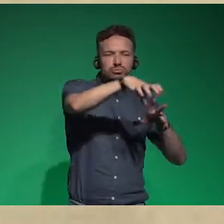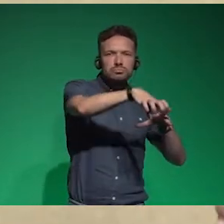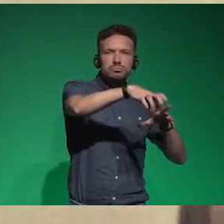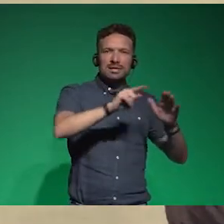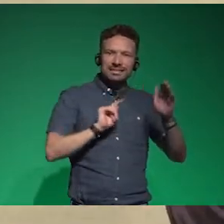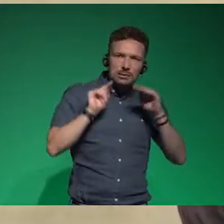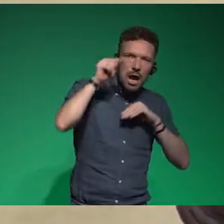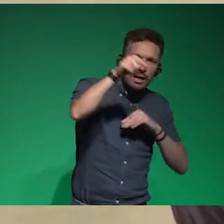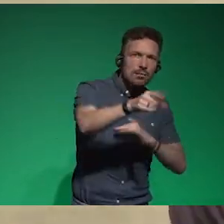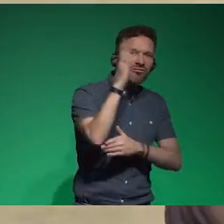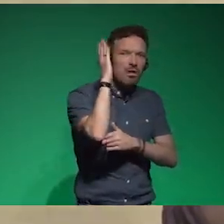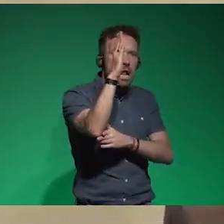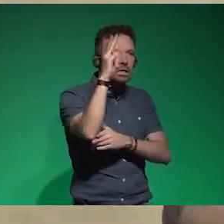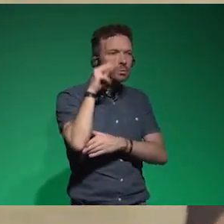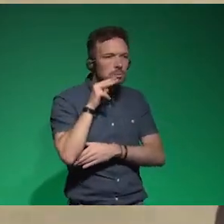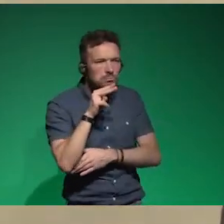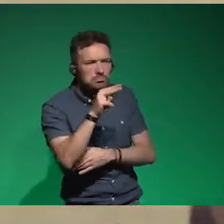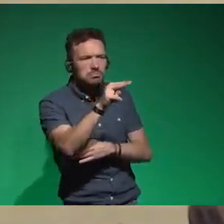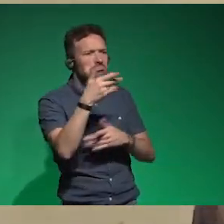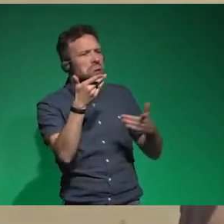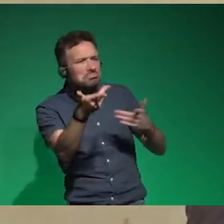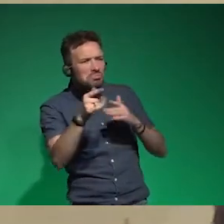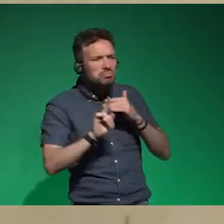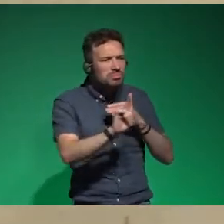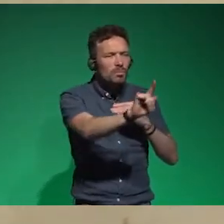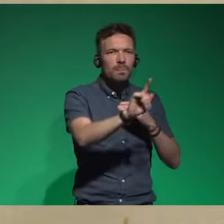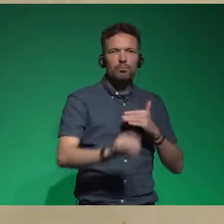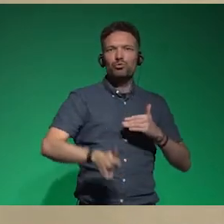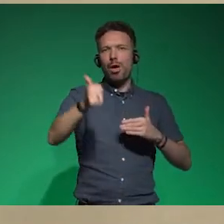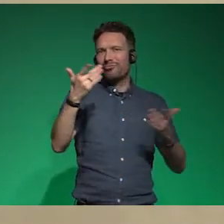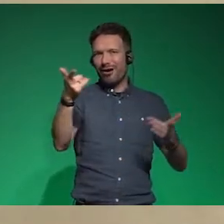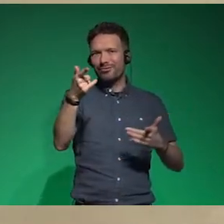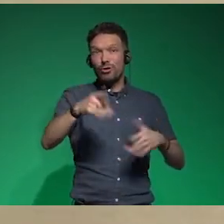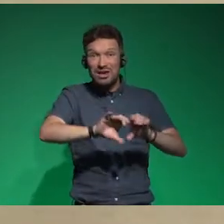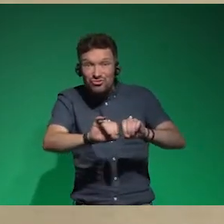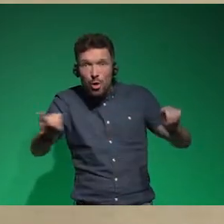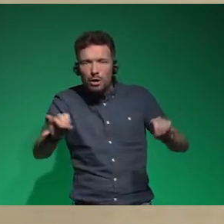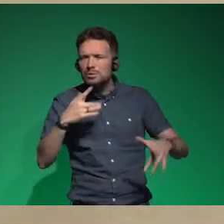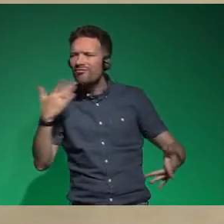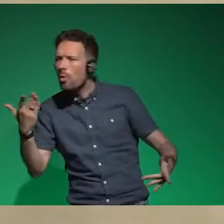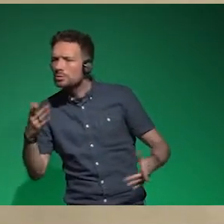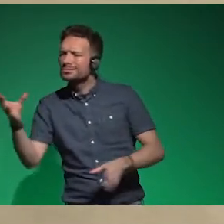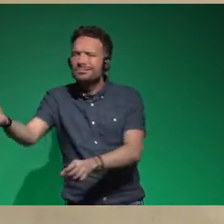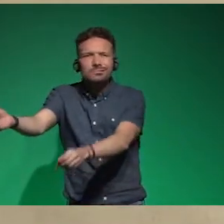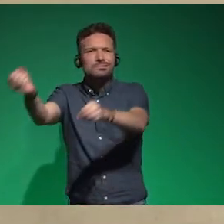stick and then tape the phone to it and then find a place where they could get reception. Yeah. And it's usually only SMS.